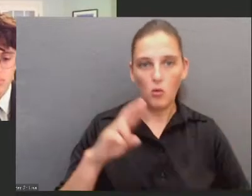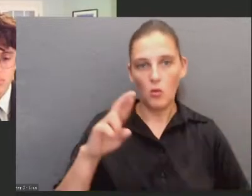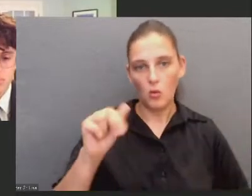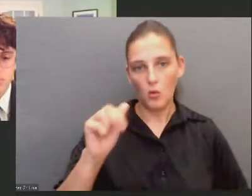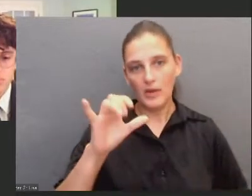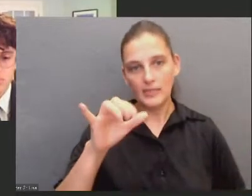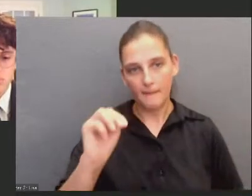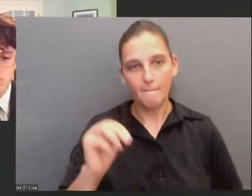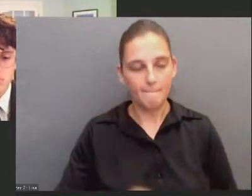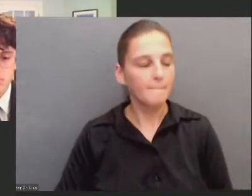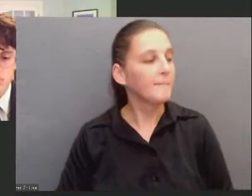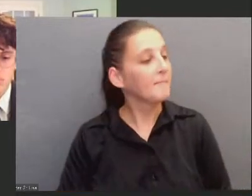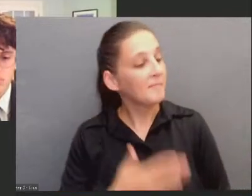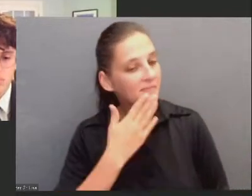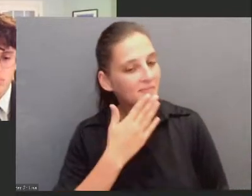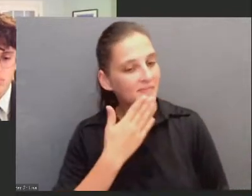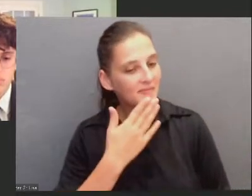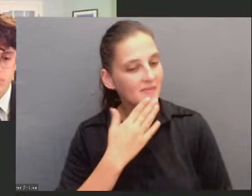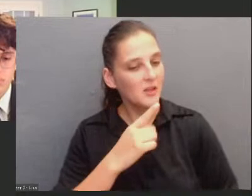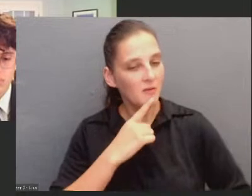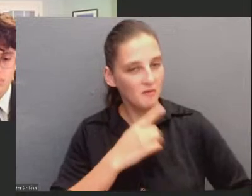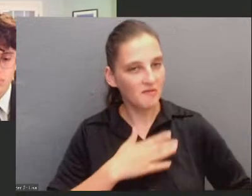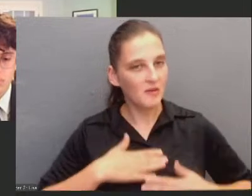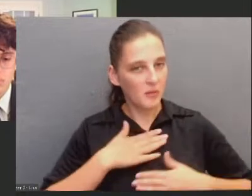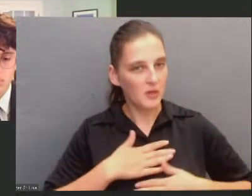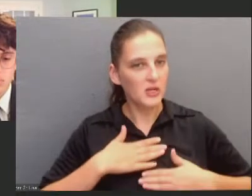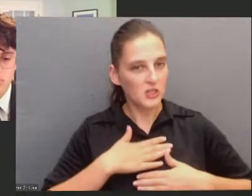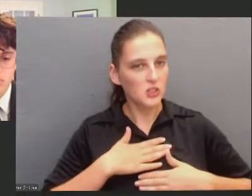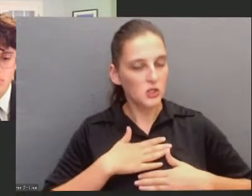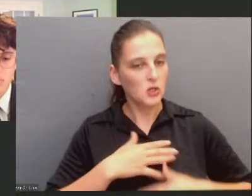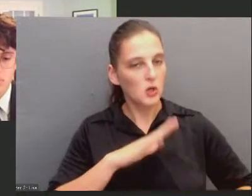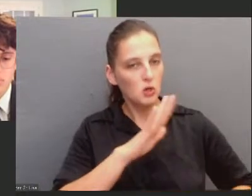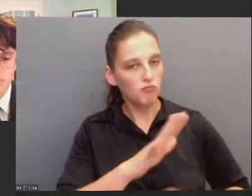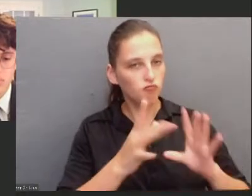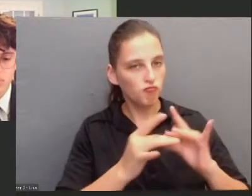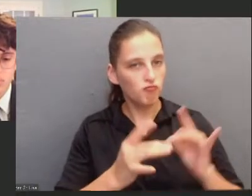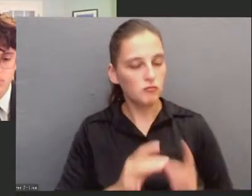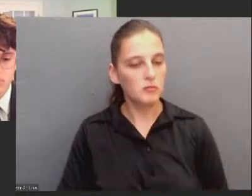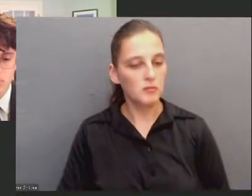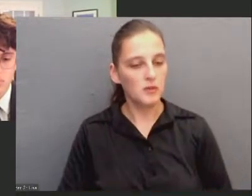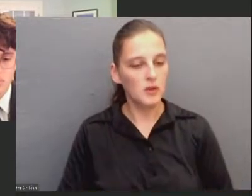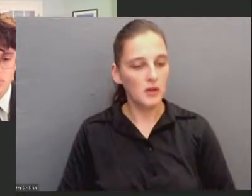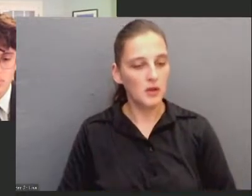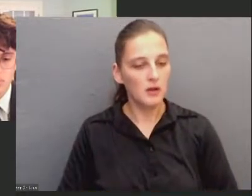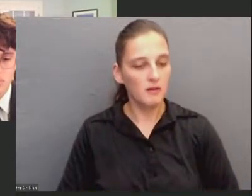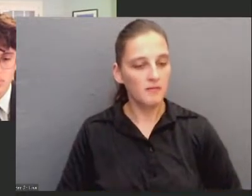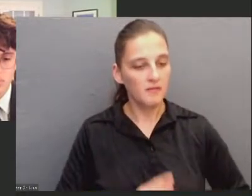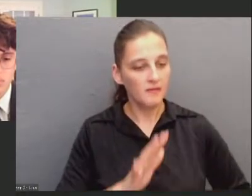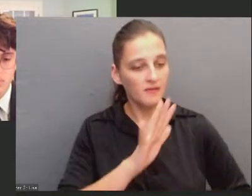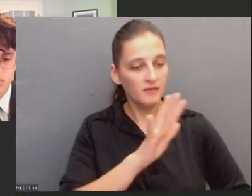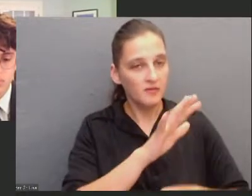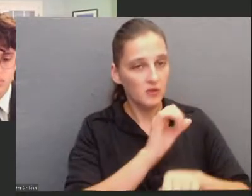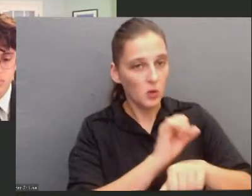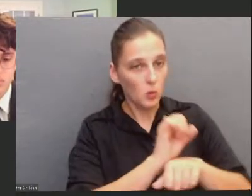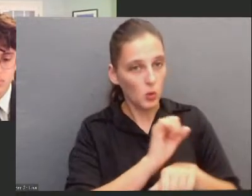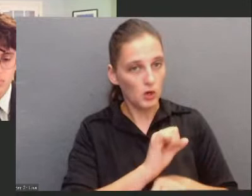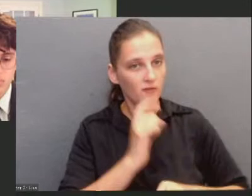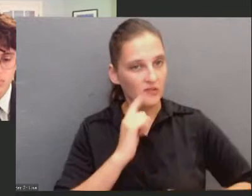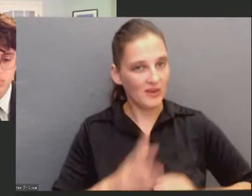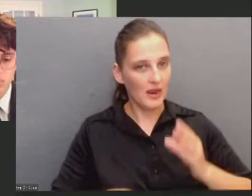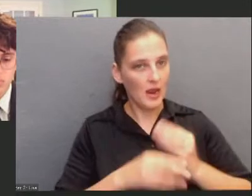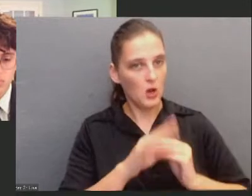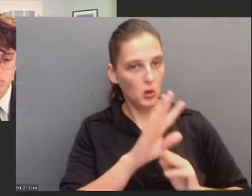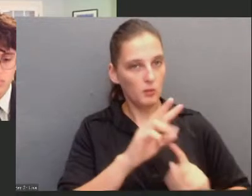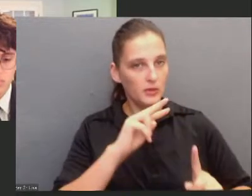you, Dr. Venters. Really appreciate you bearing witness and for the work that you're doing and bringing that perspective here for